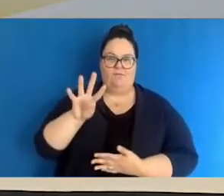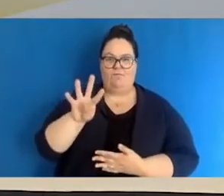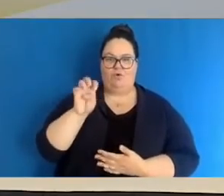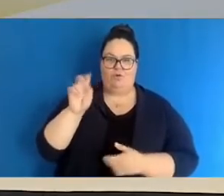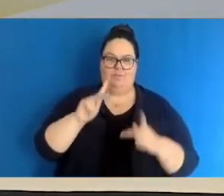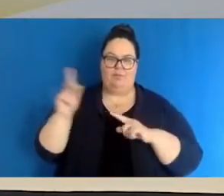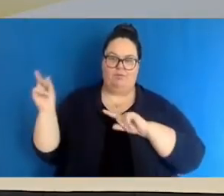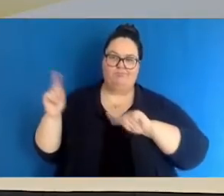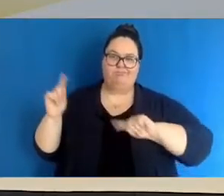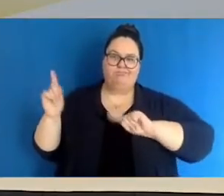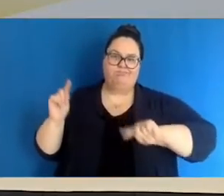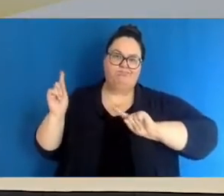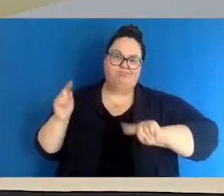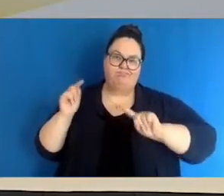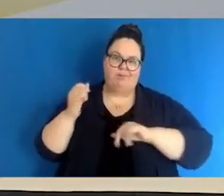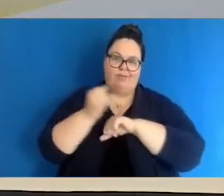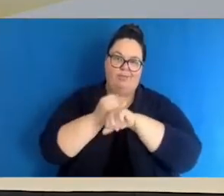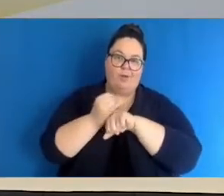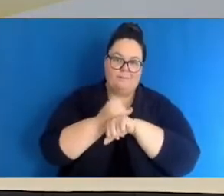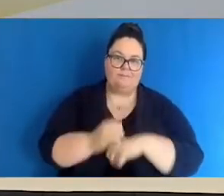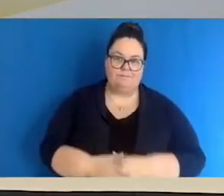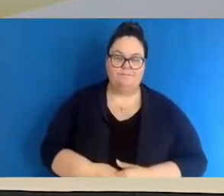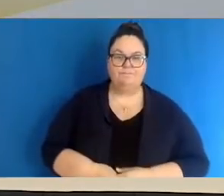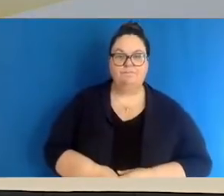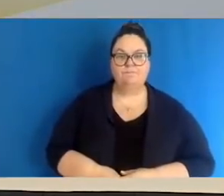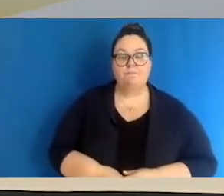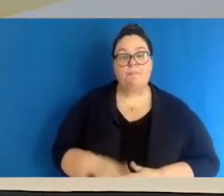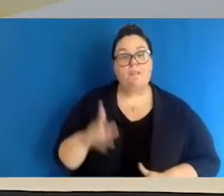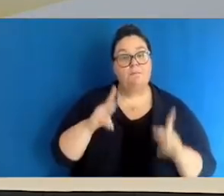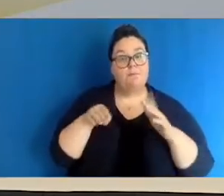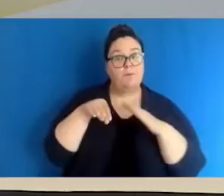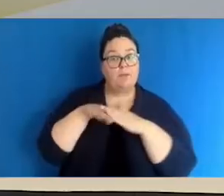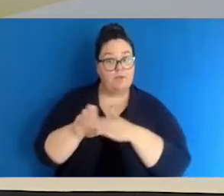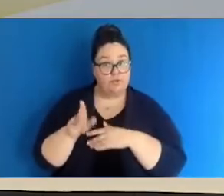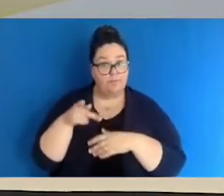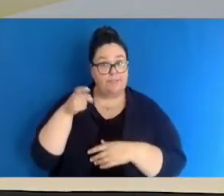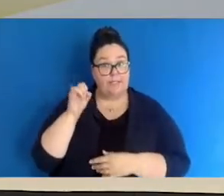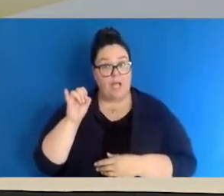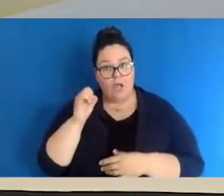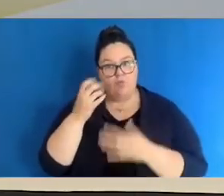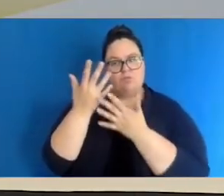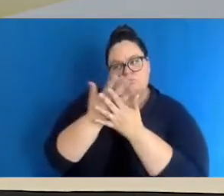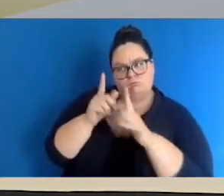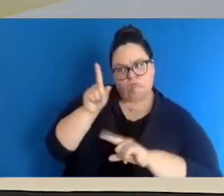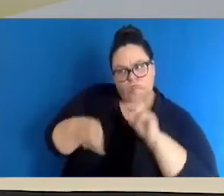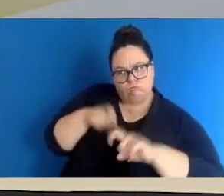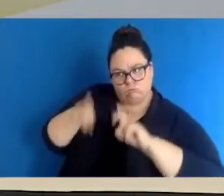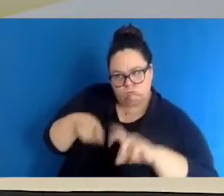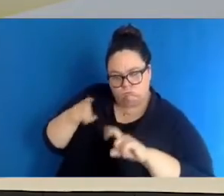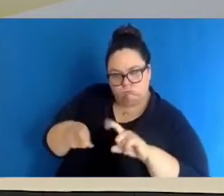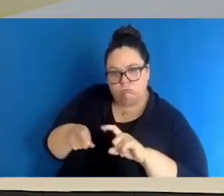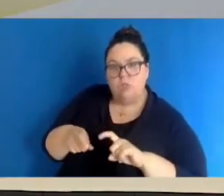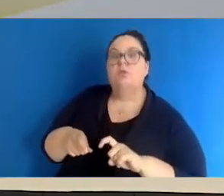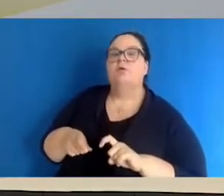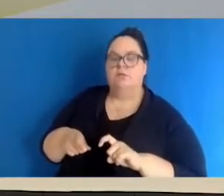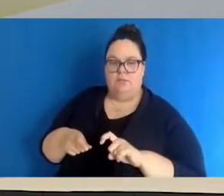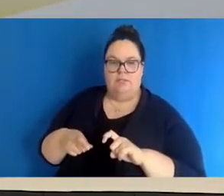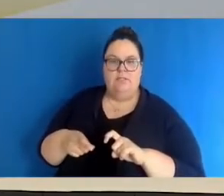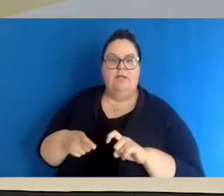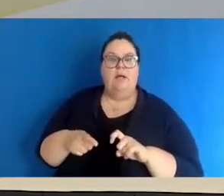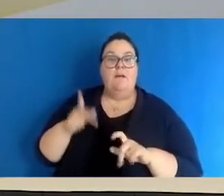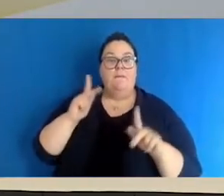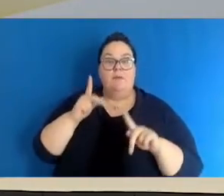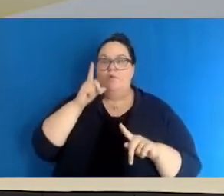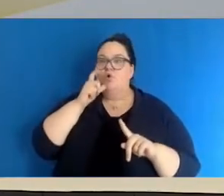to PEI. Individuals entering the province are screened when they enter PEI, and individuals arriving